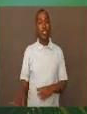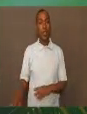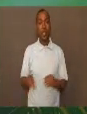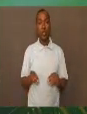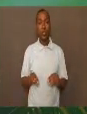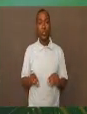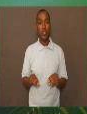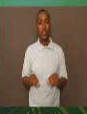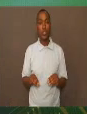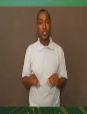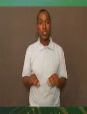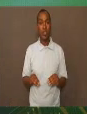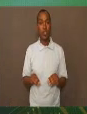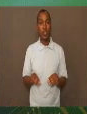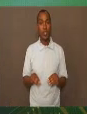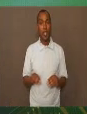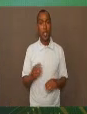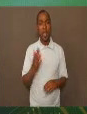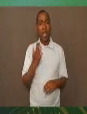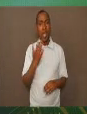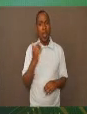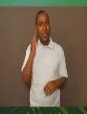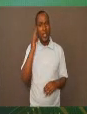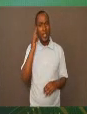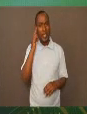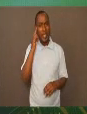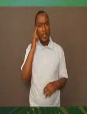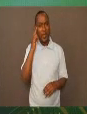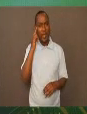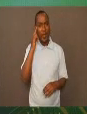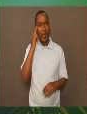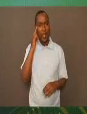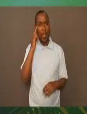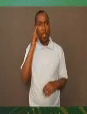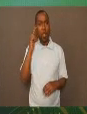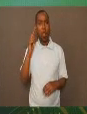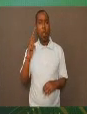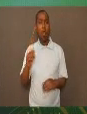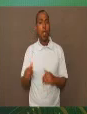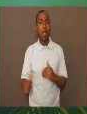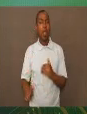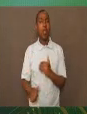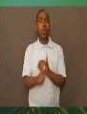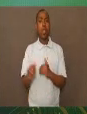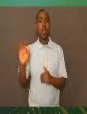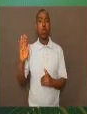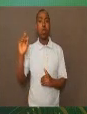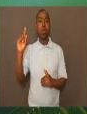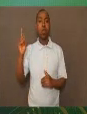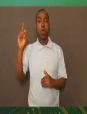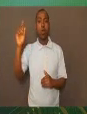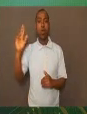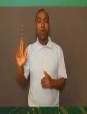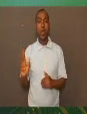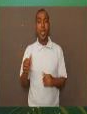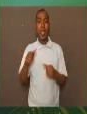Students, why do you think it is harmful if gonorrhea